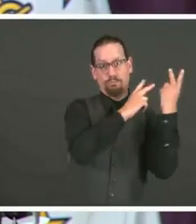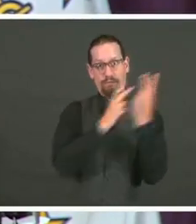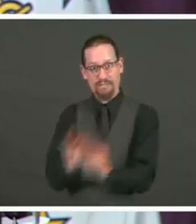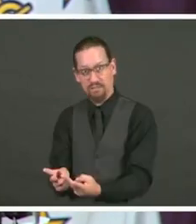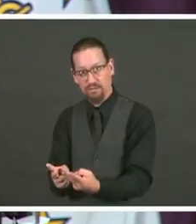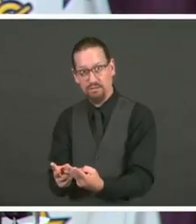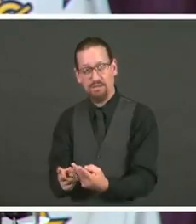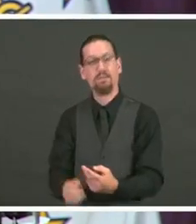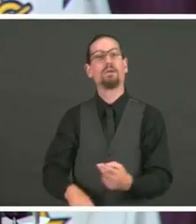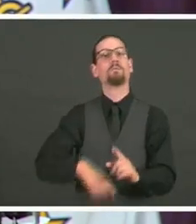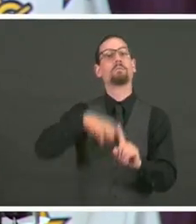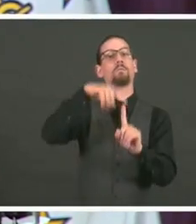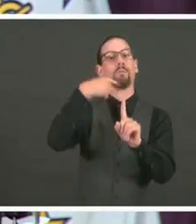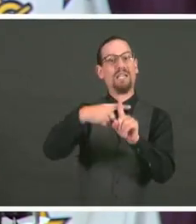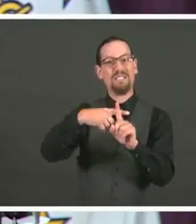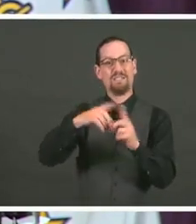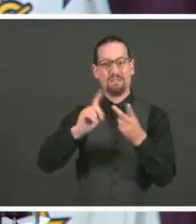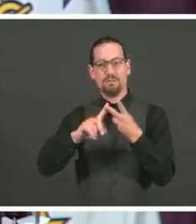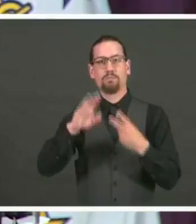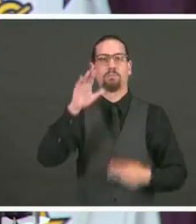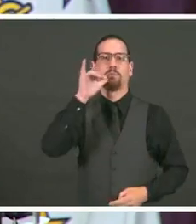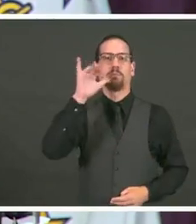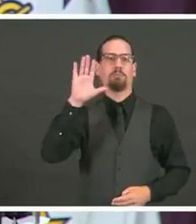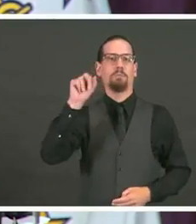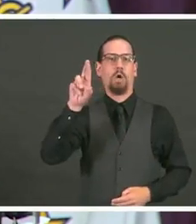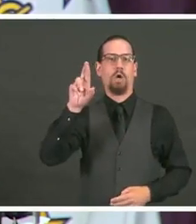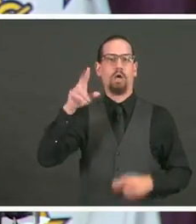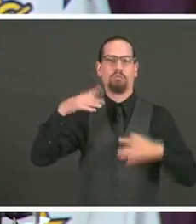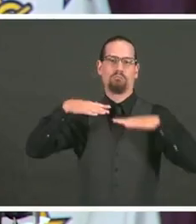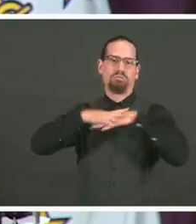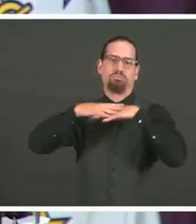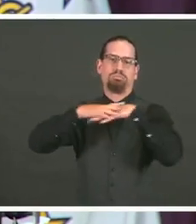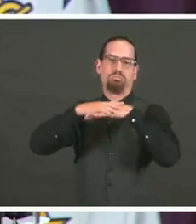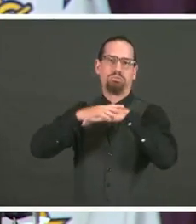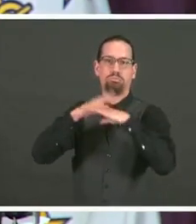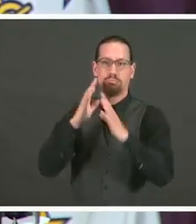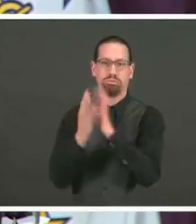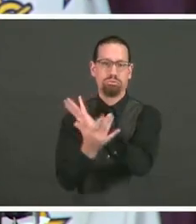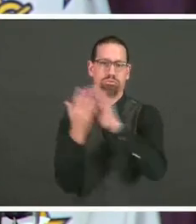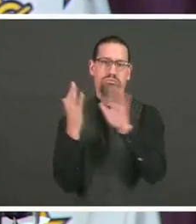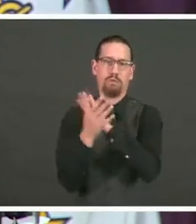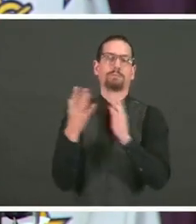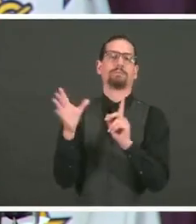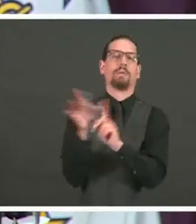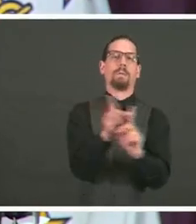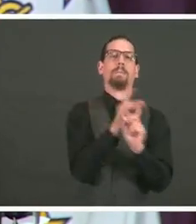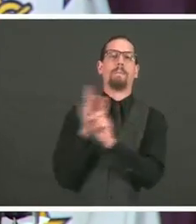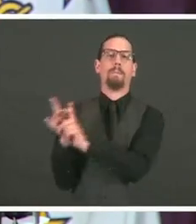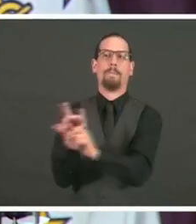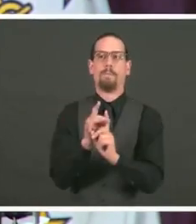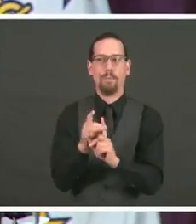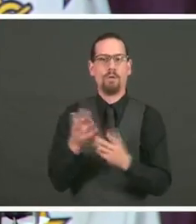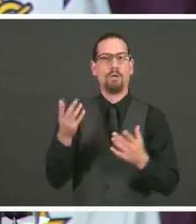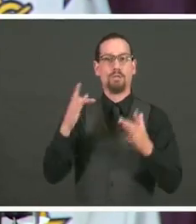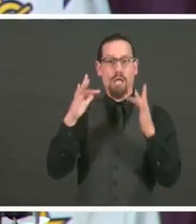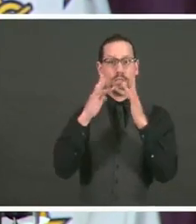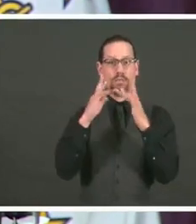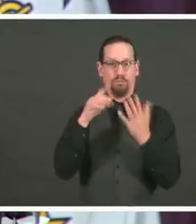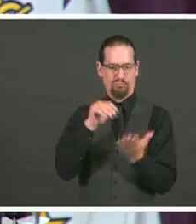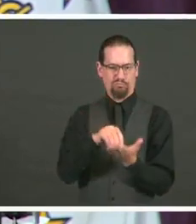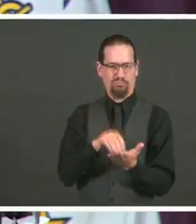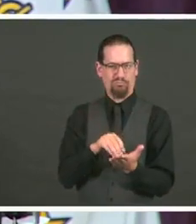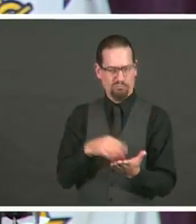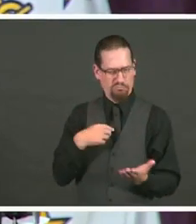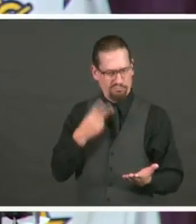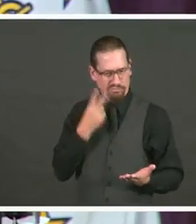people congregating at a bar. You see it clearly in the data. Also, bars are doing okay, not